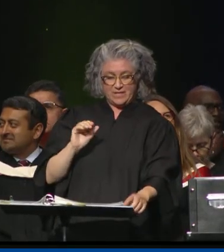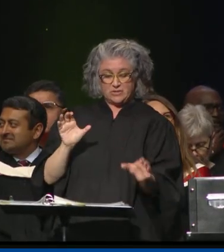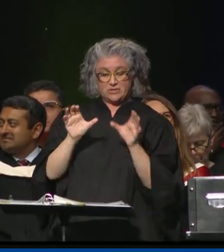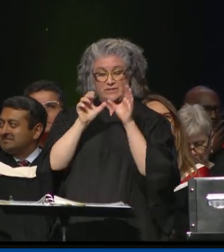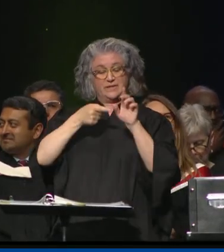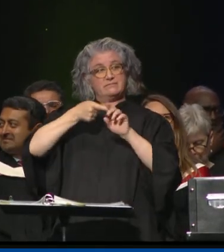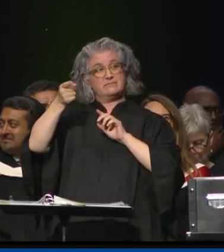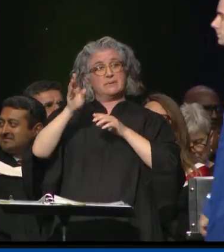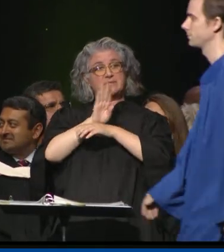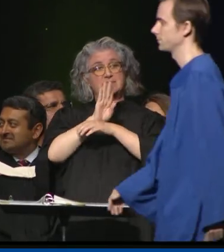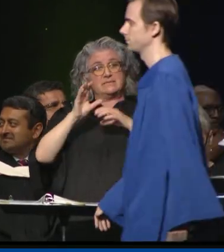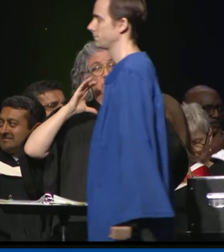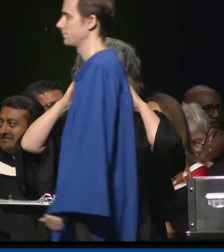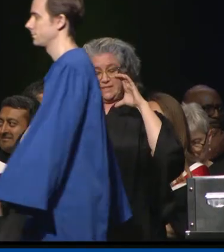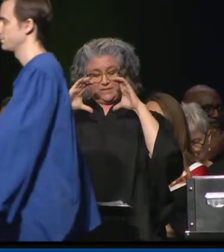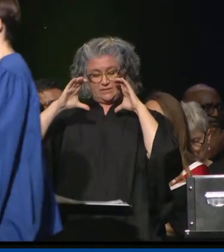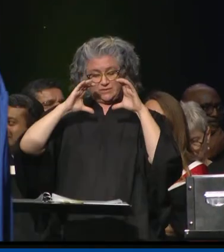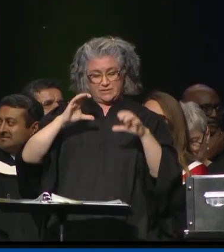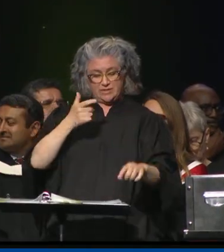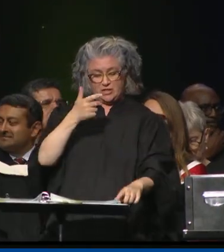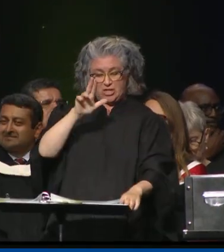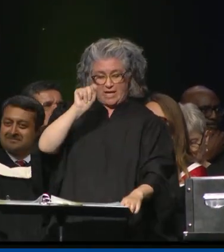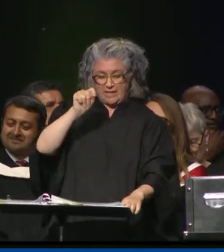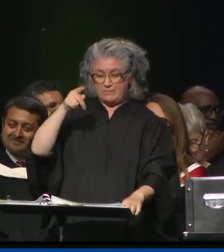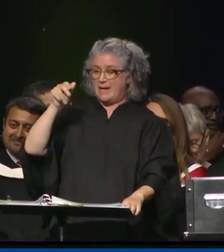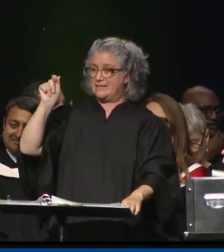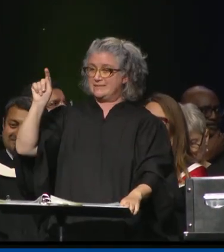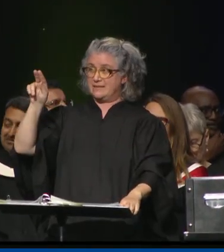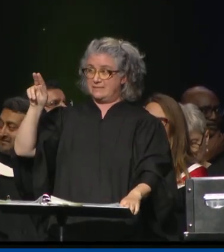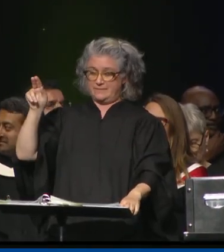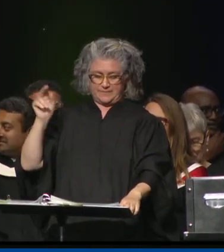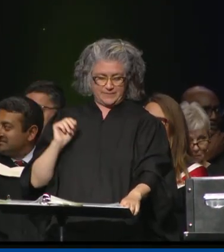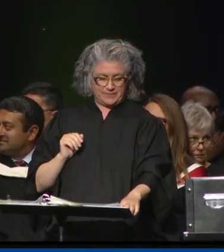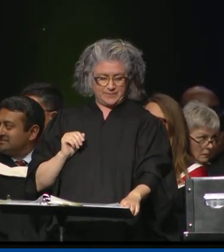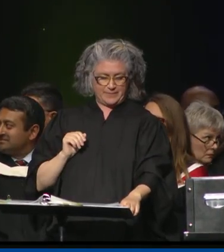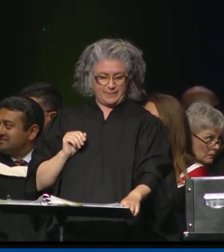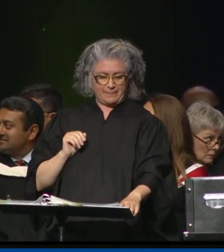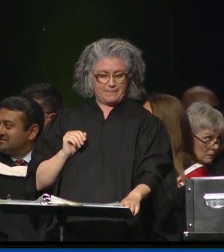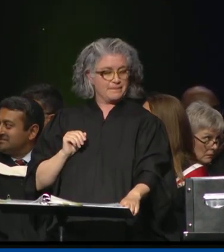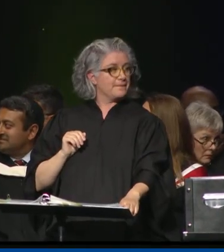Certificate in Business Communication, Grant Patton.